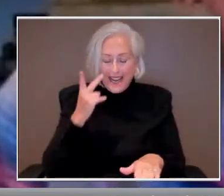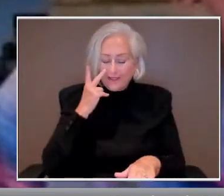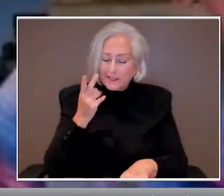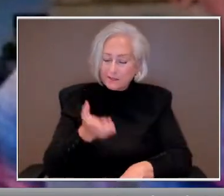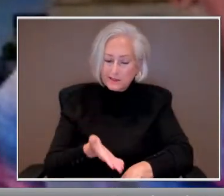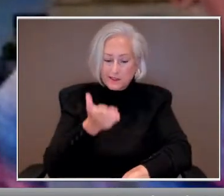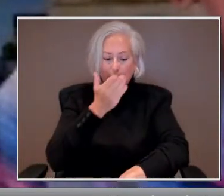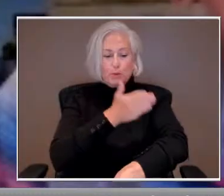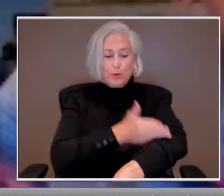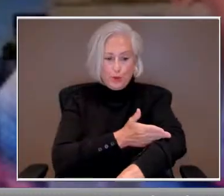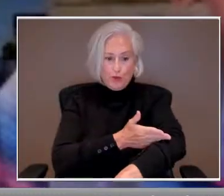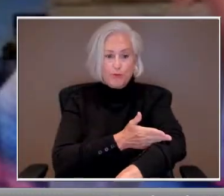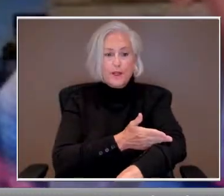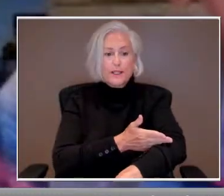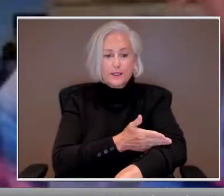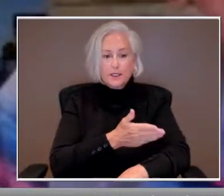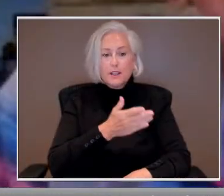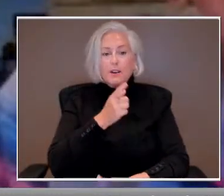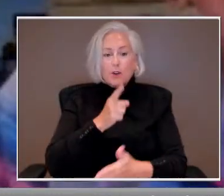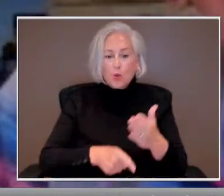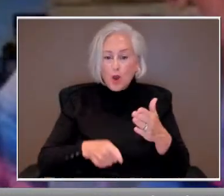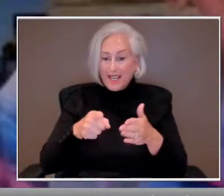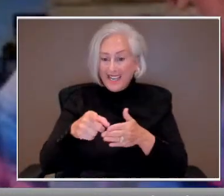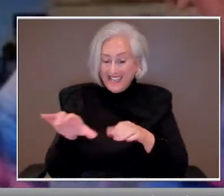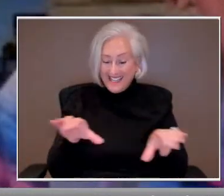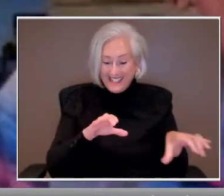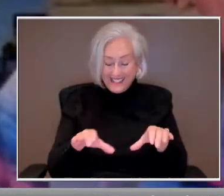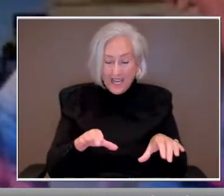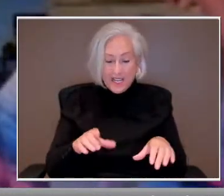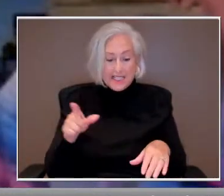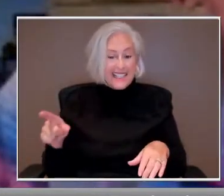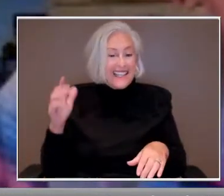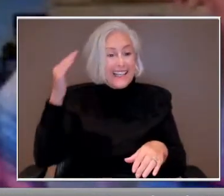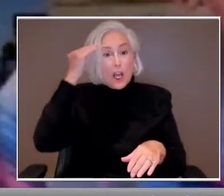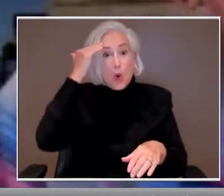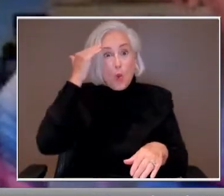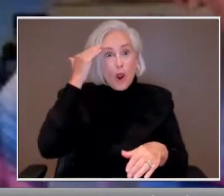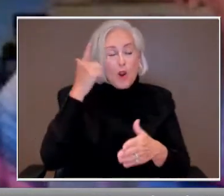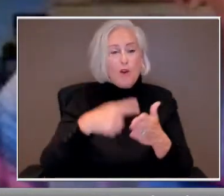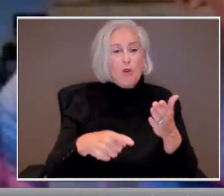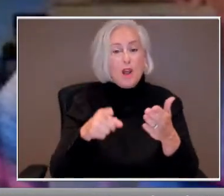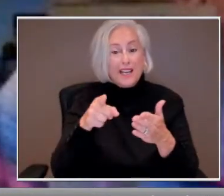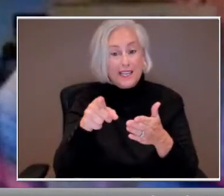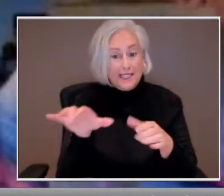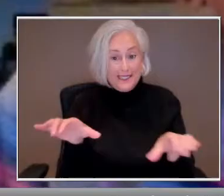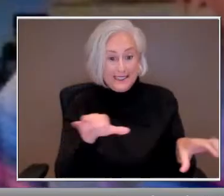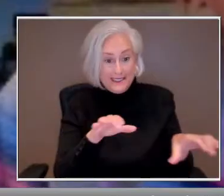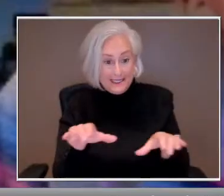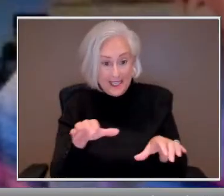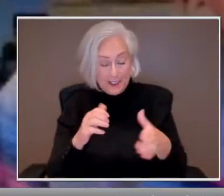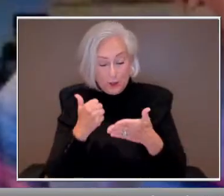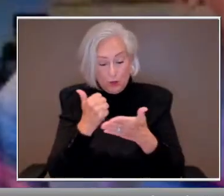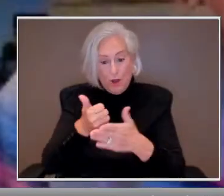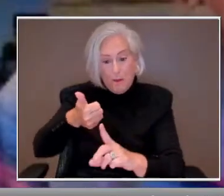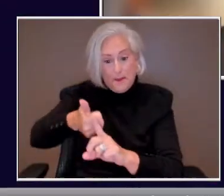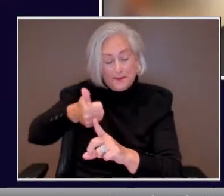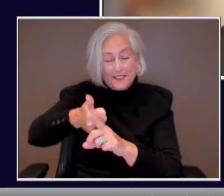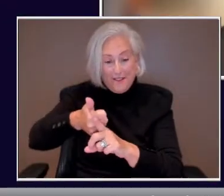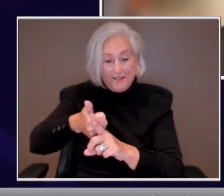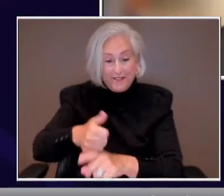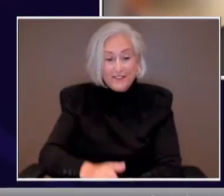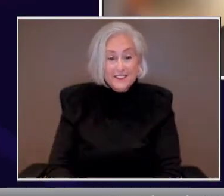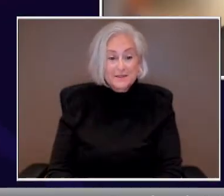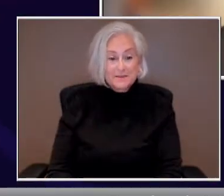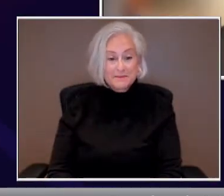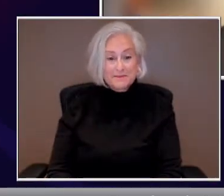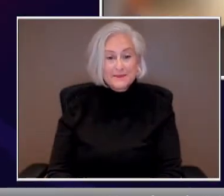amount of difference in what he's doing, and him being more aware of what he's doing, you know, to help himself, you know, like